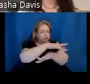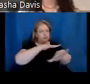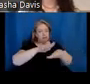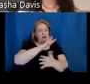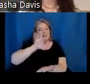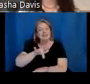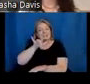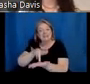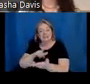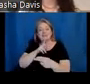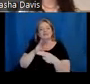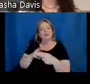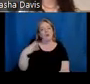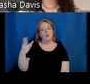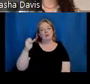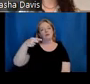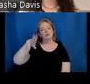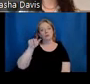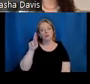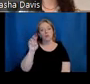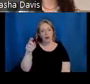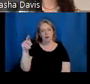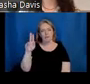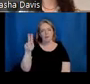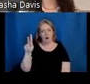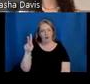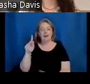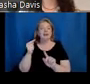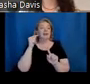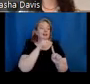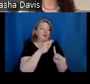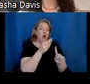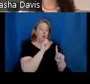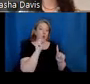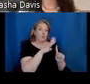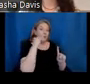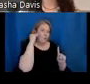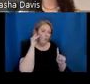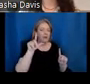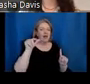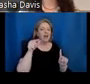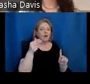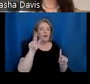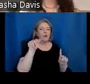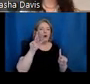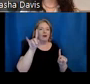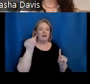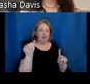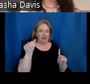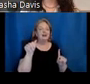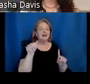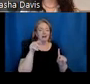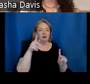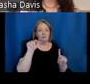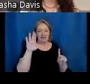Park, only blocks away from Gross's home on LaGuardia Place. So spend some time here orienting yourself